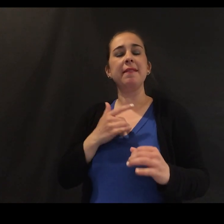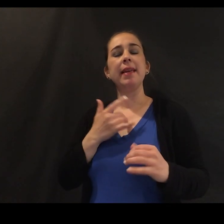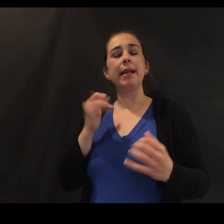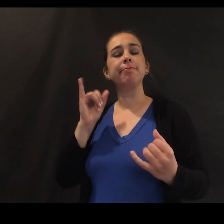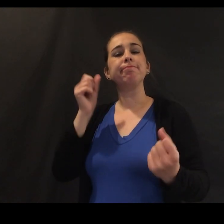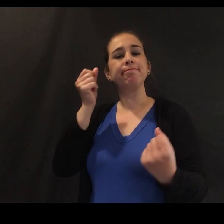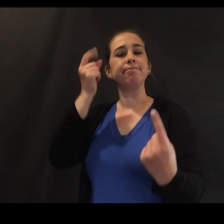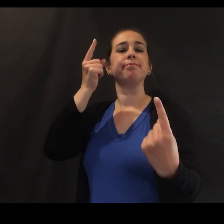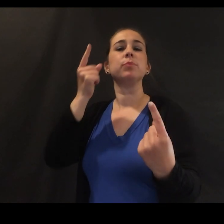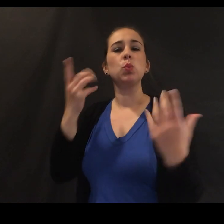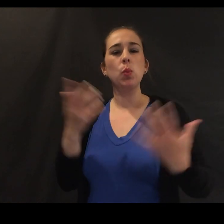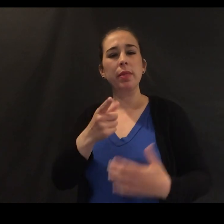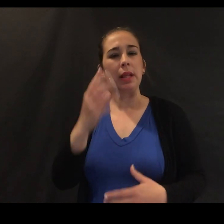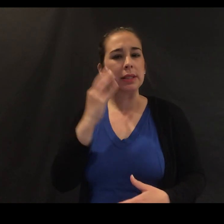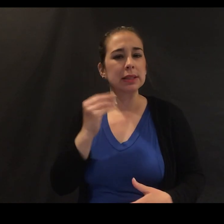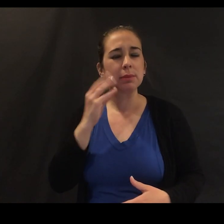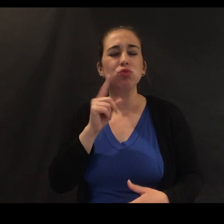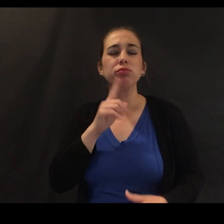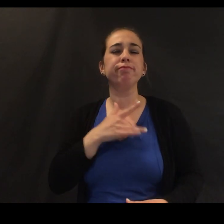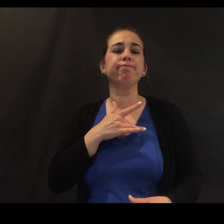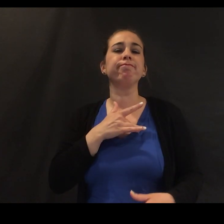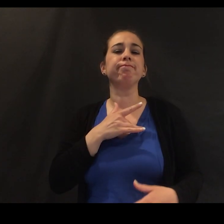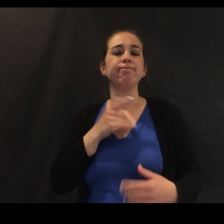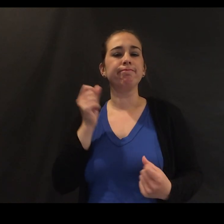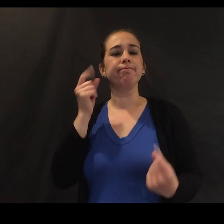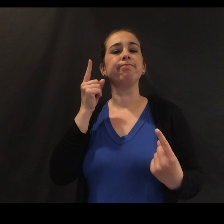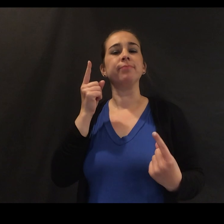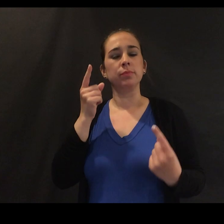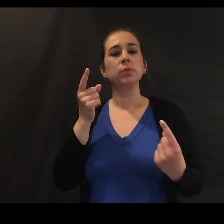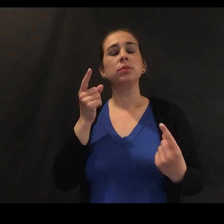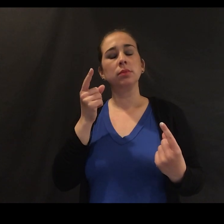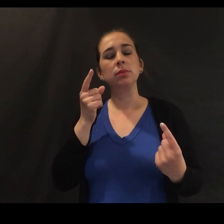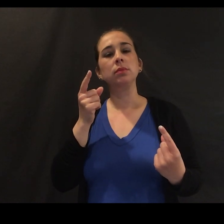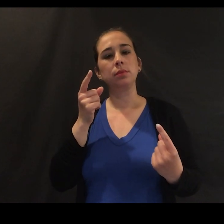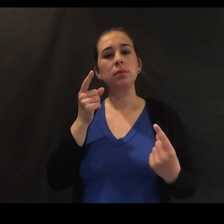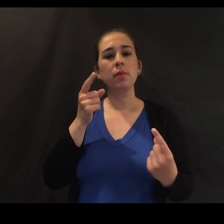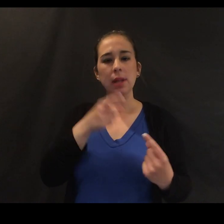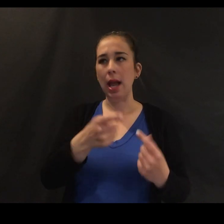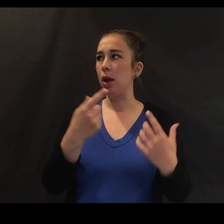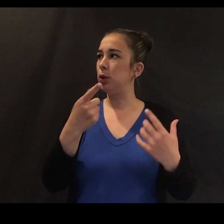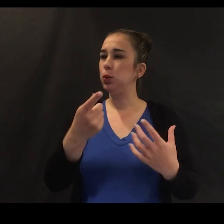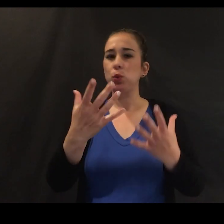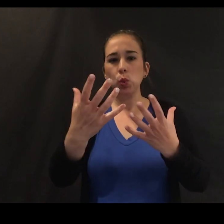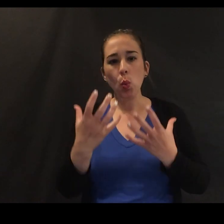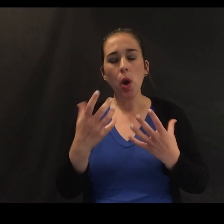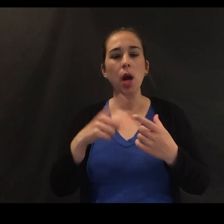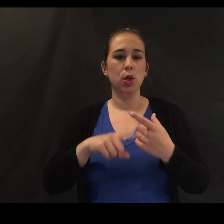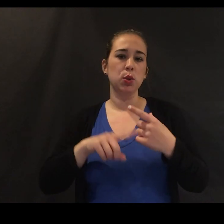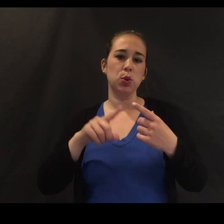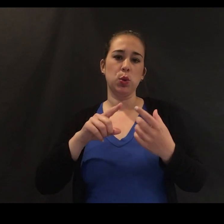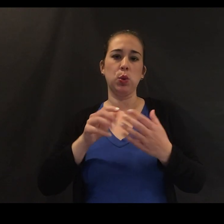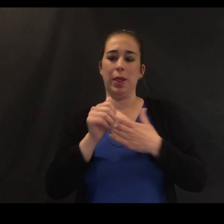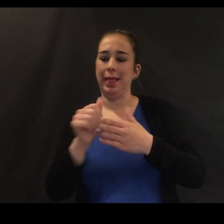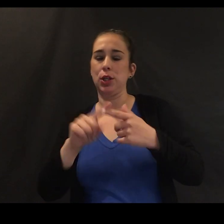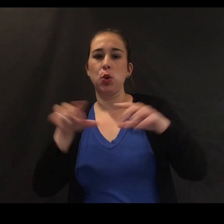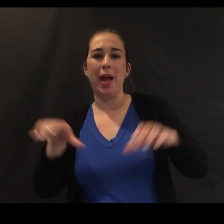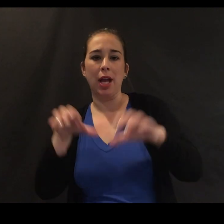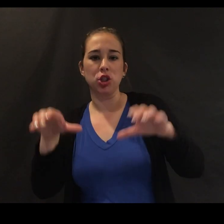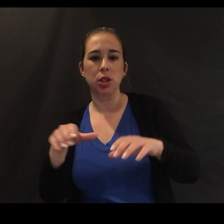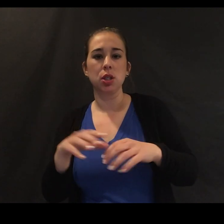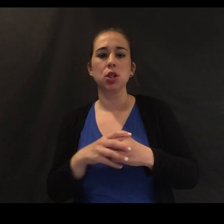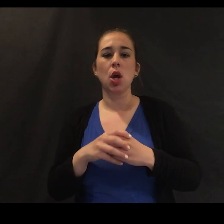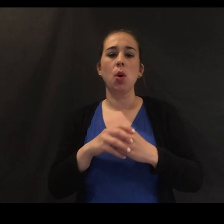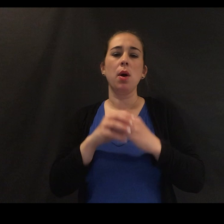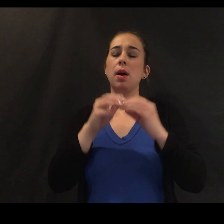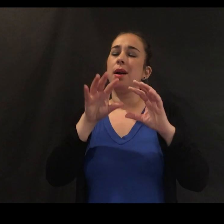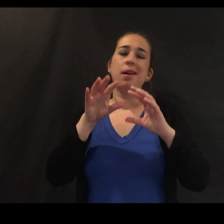and it touches you in the core of your being to the degree that you're now wanting to take action. See, compassion really isn't compassion